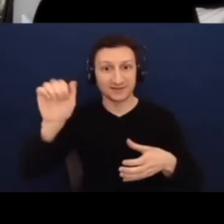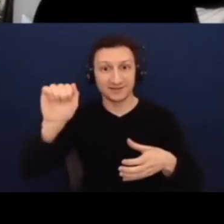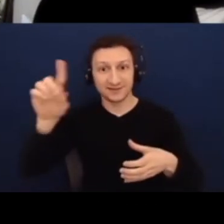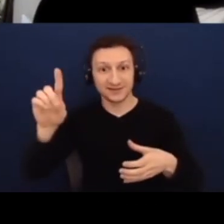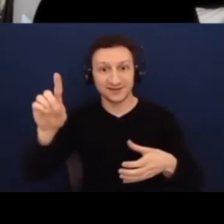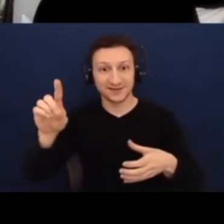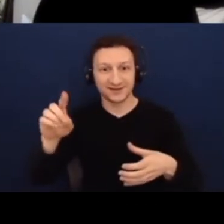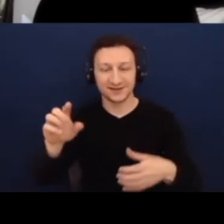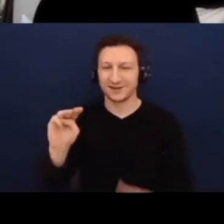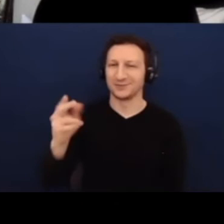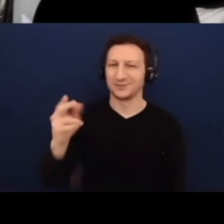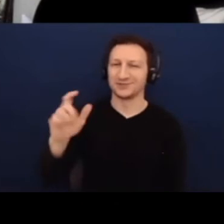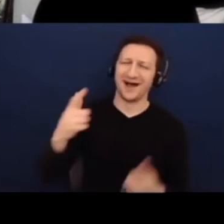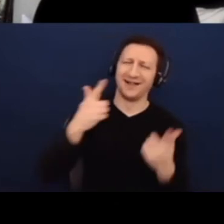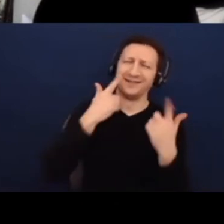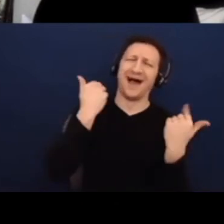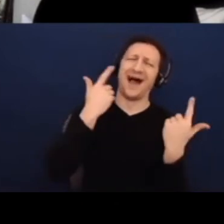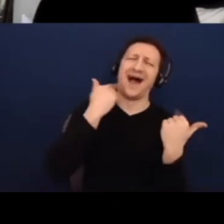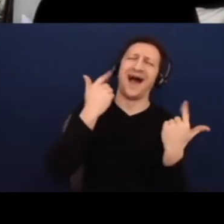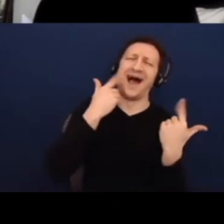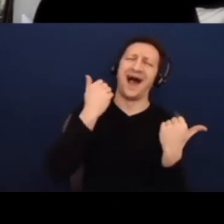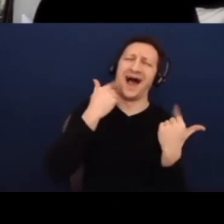my dreams.